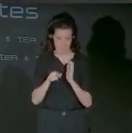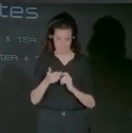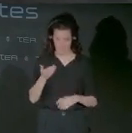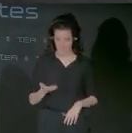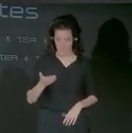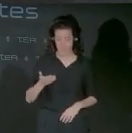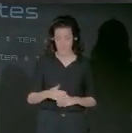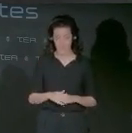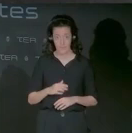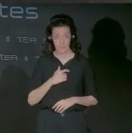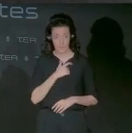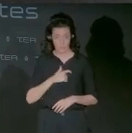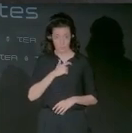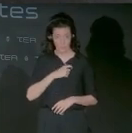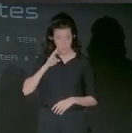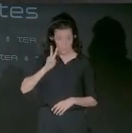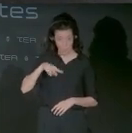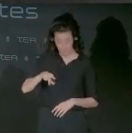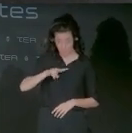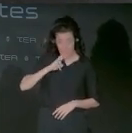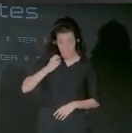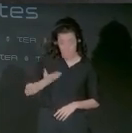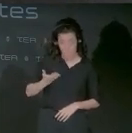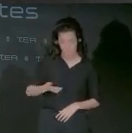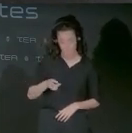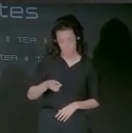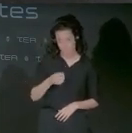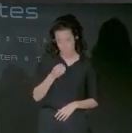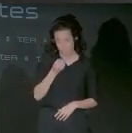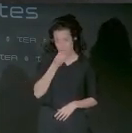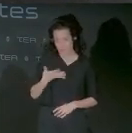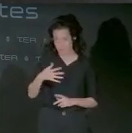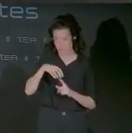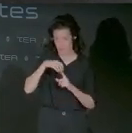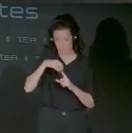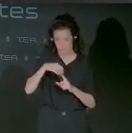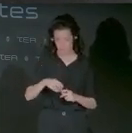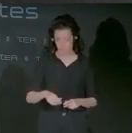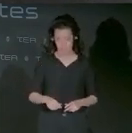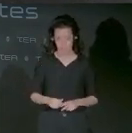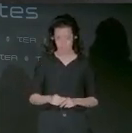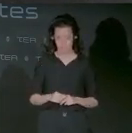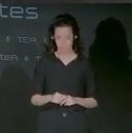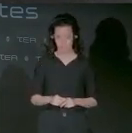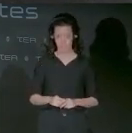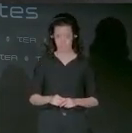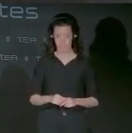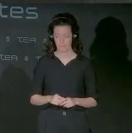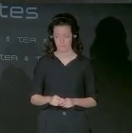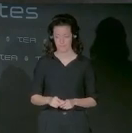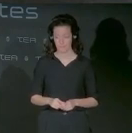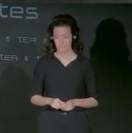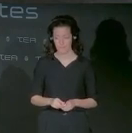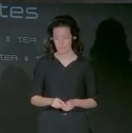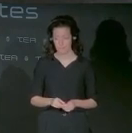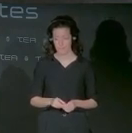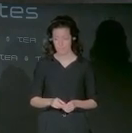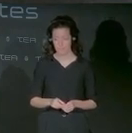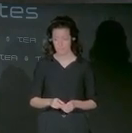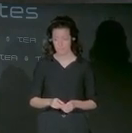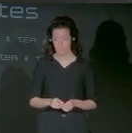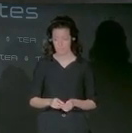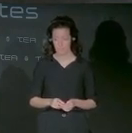video games. It's a very horizontal text. And I think the second other really important point that caught my